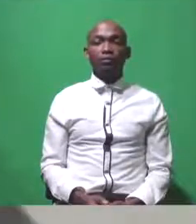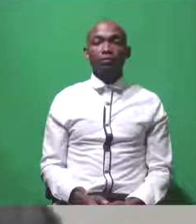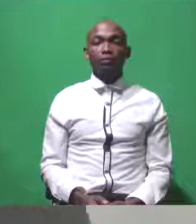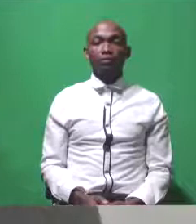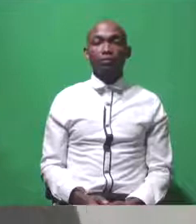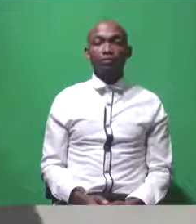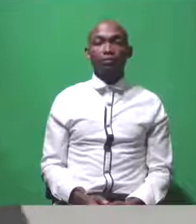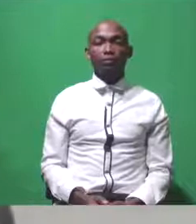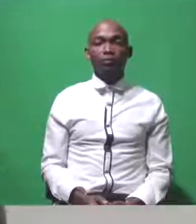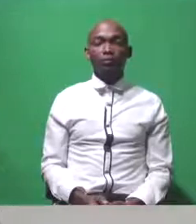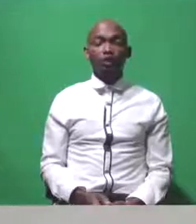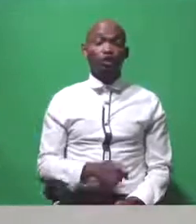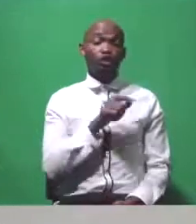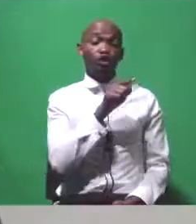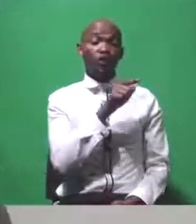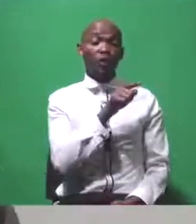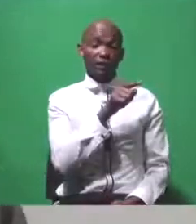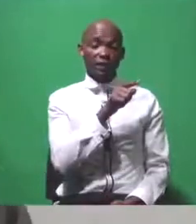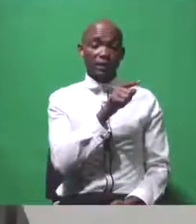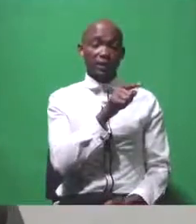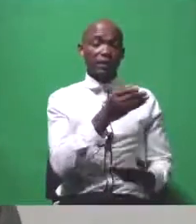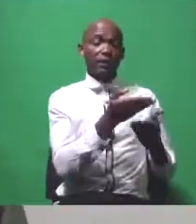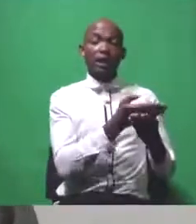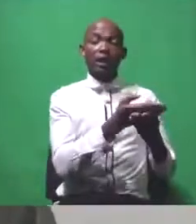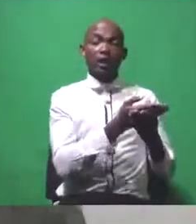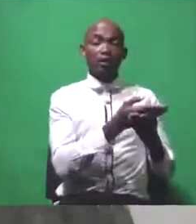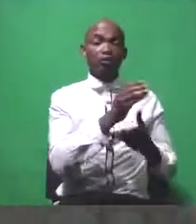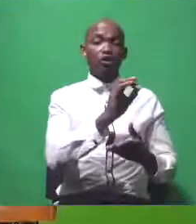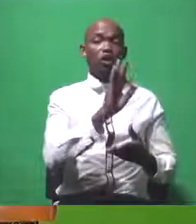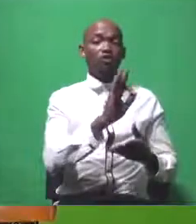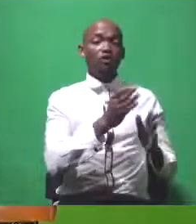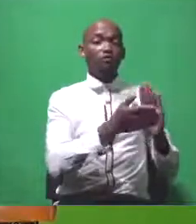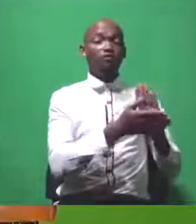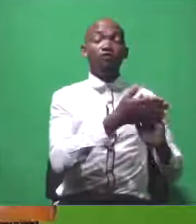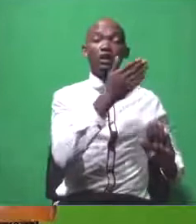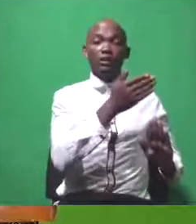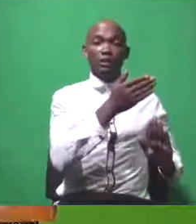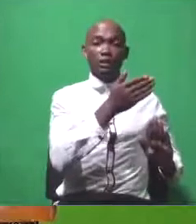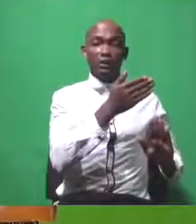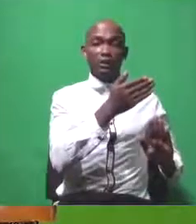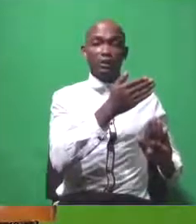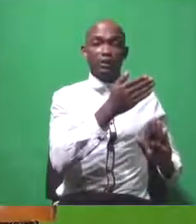This is an account of one partners. Another one is